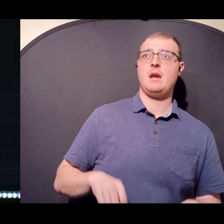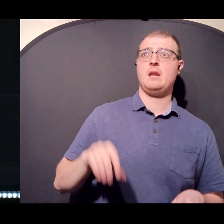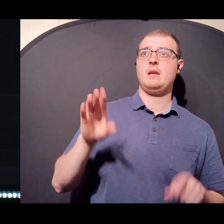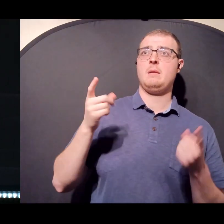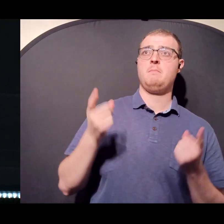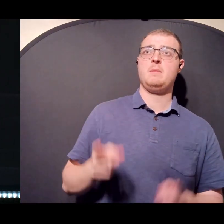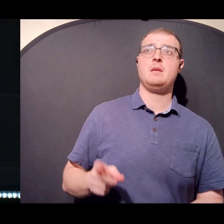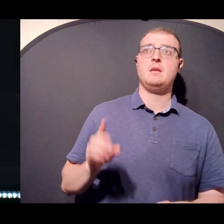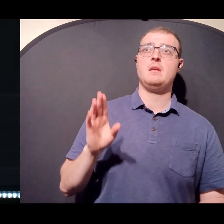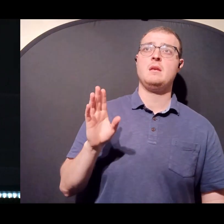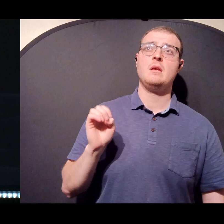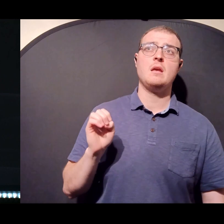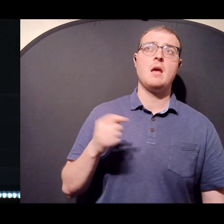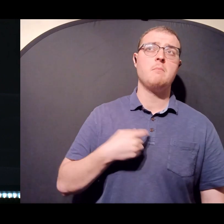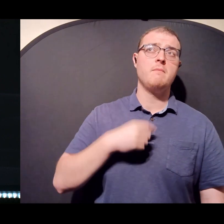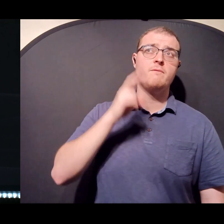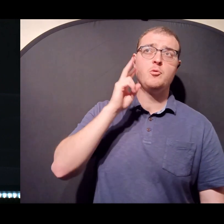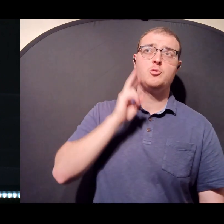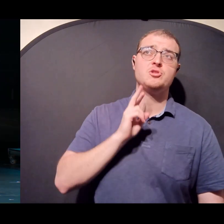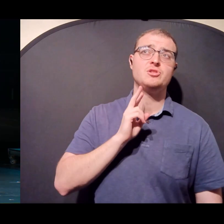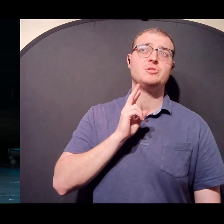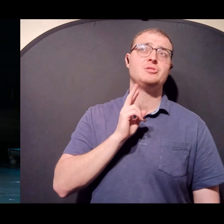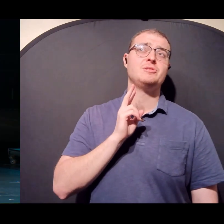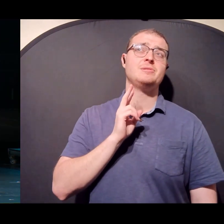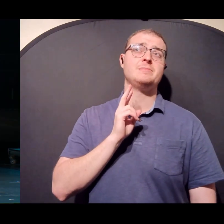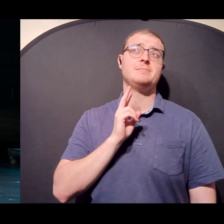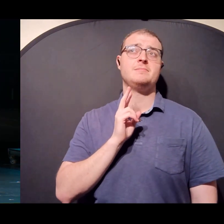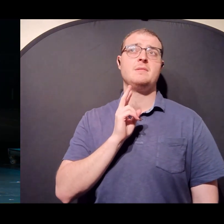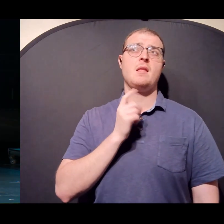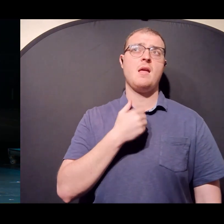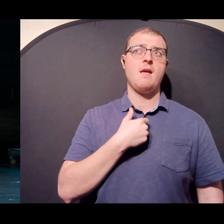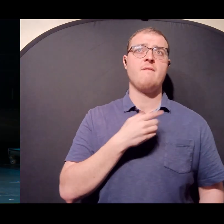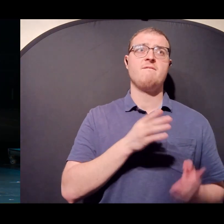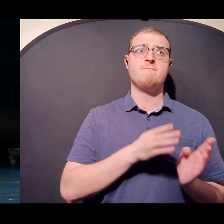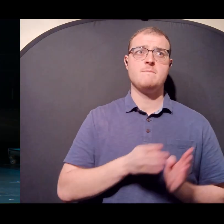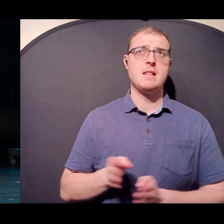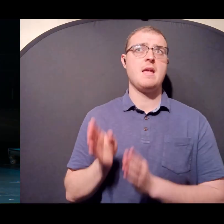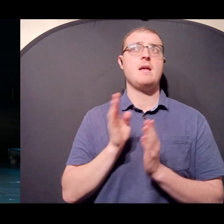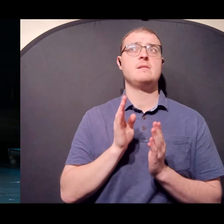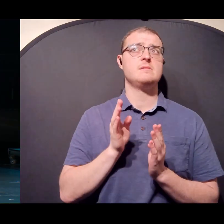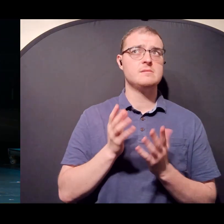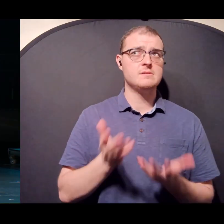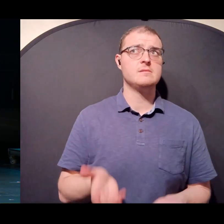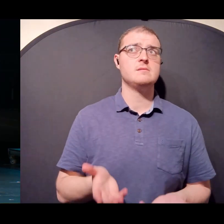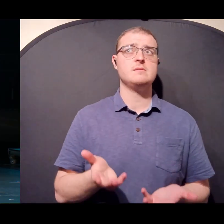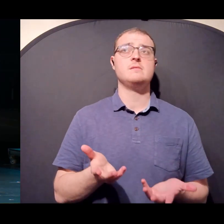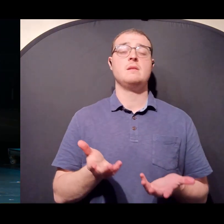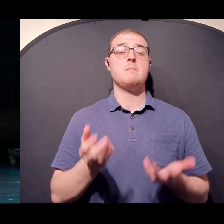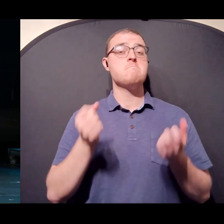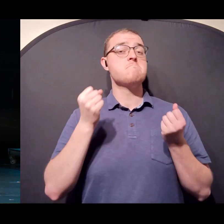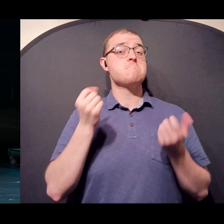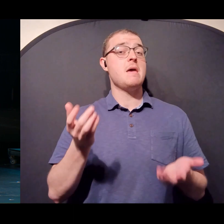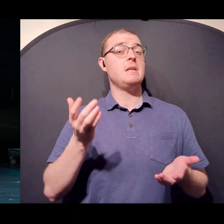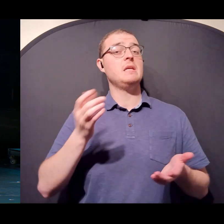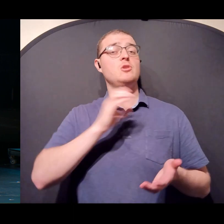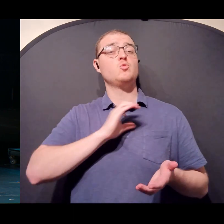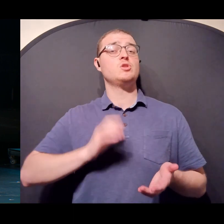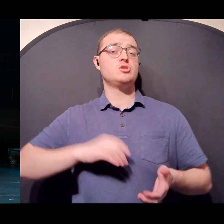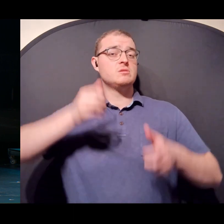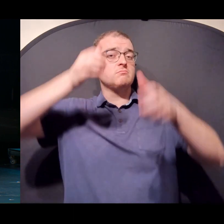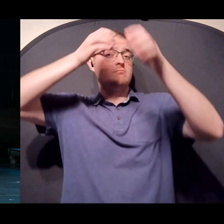How can it be? I'm just a virgin. I had plans. A lot